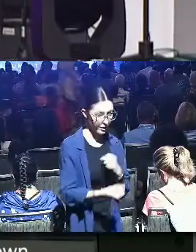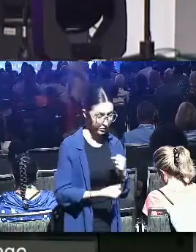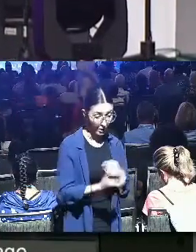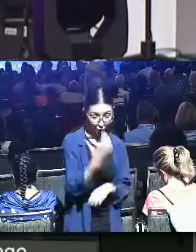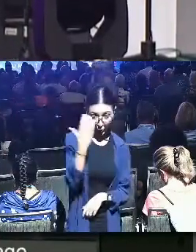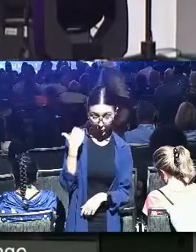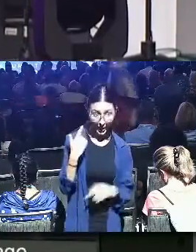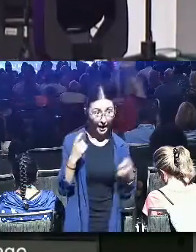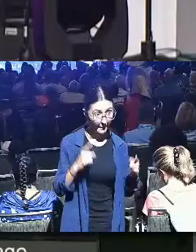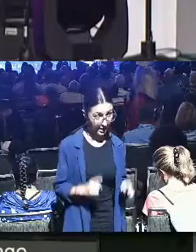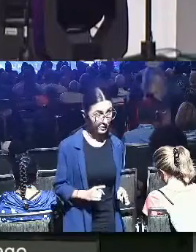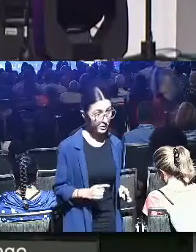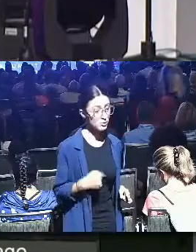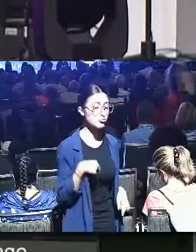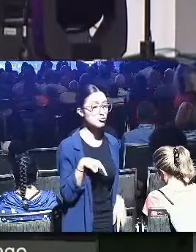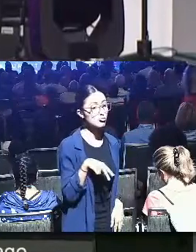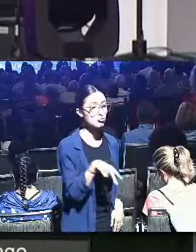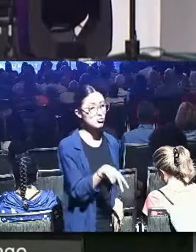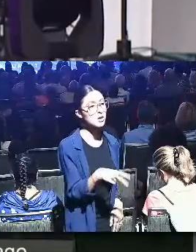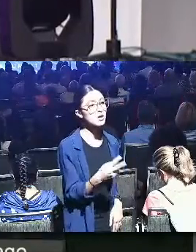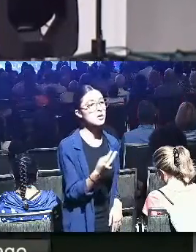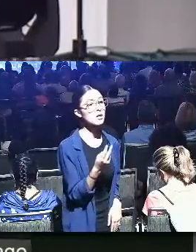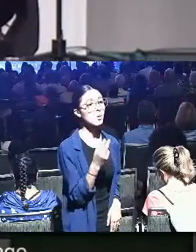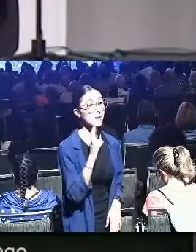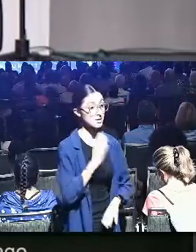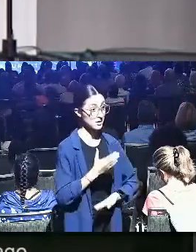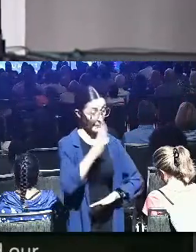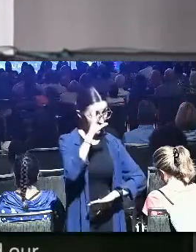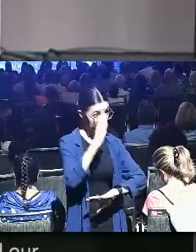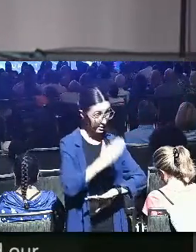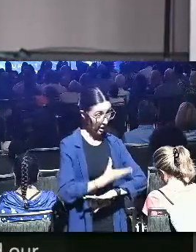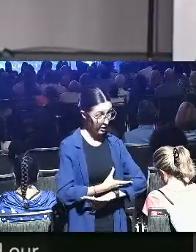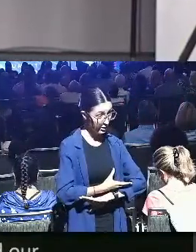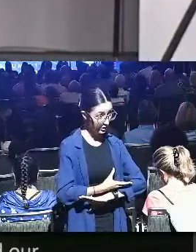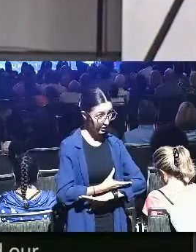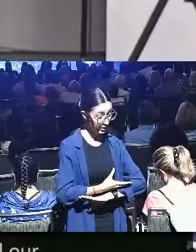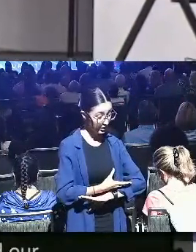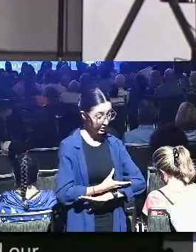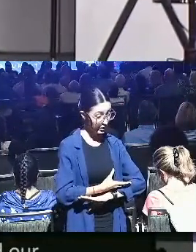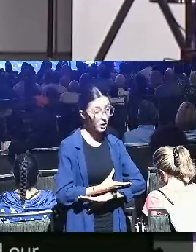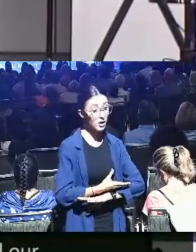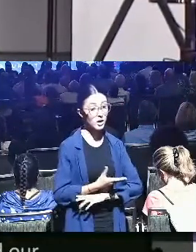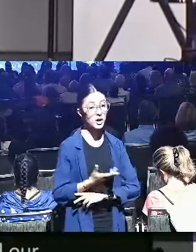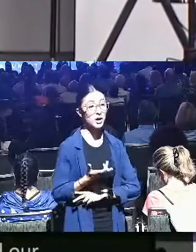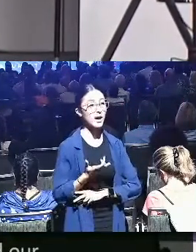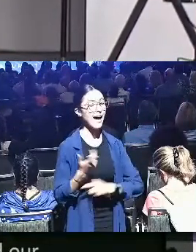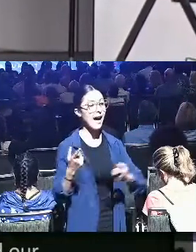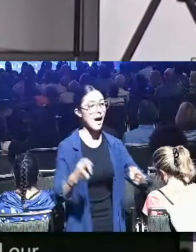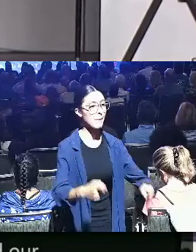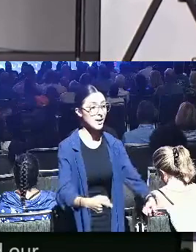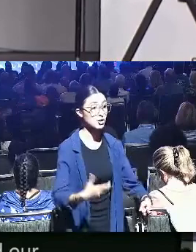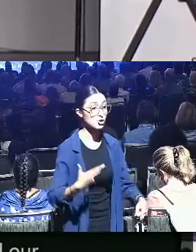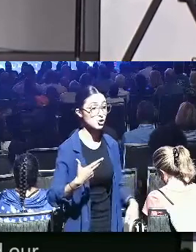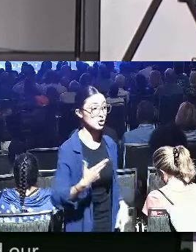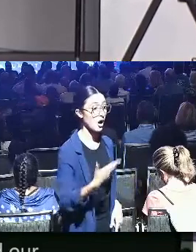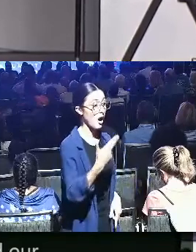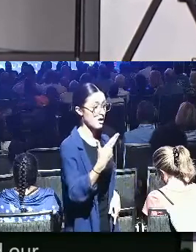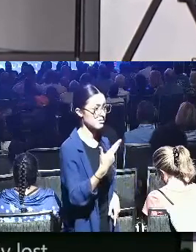by and they were exchanging gunfire and our son was shot at 26 years old through the abdomen and nearly lost his